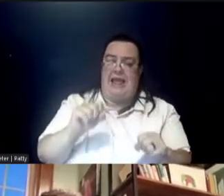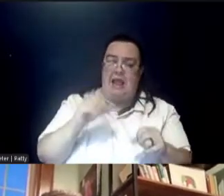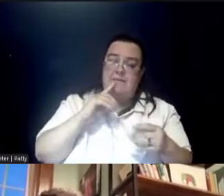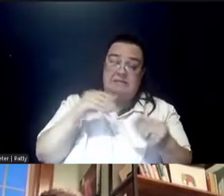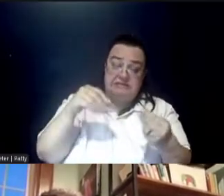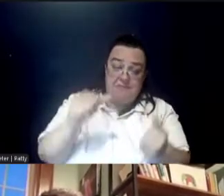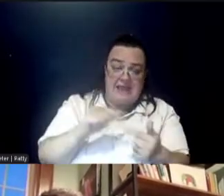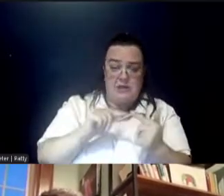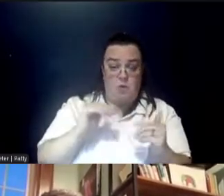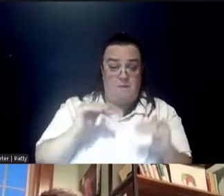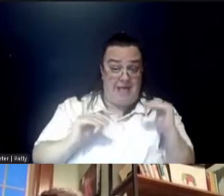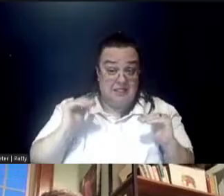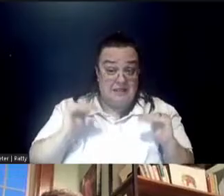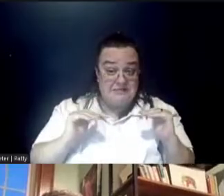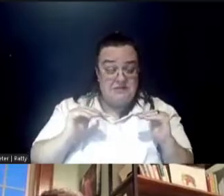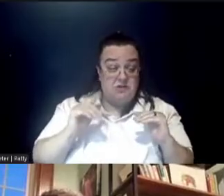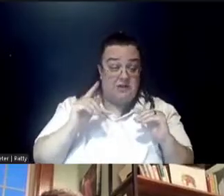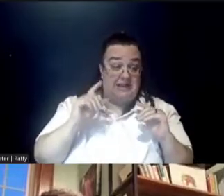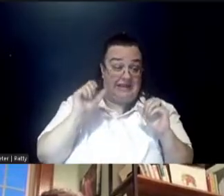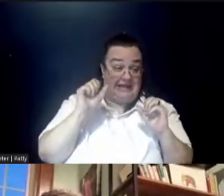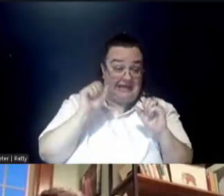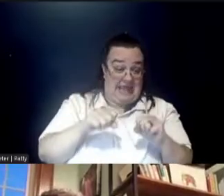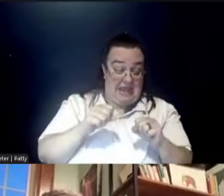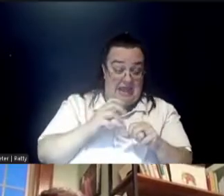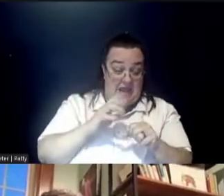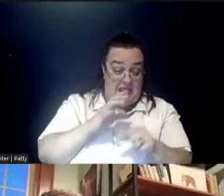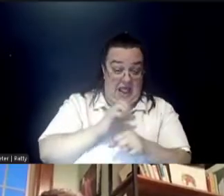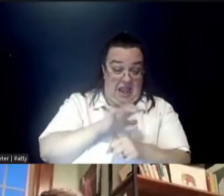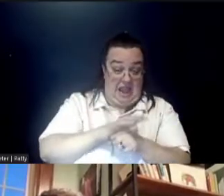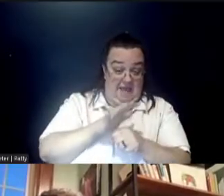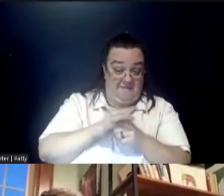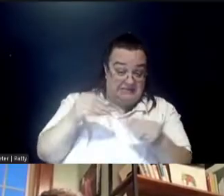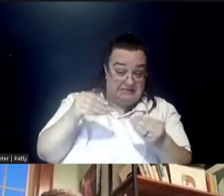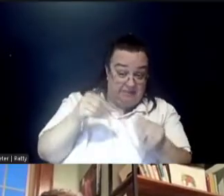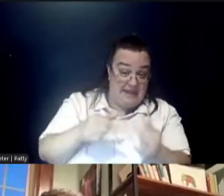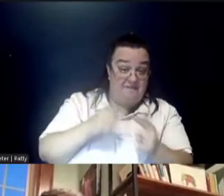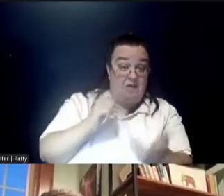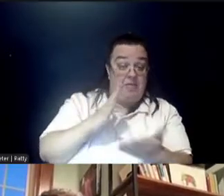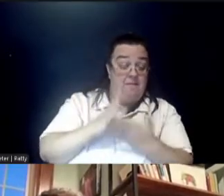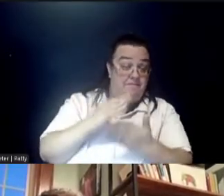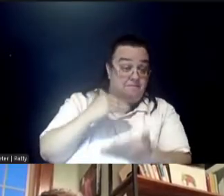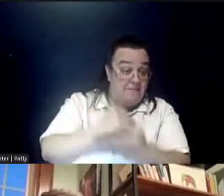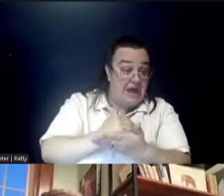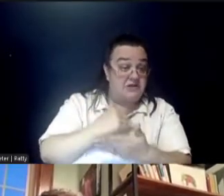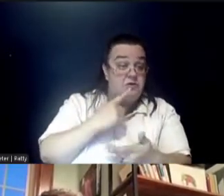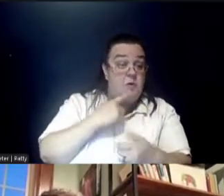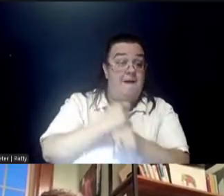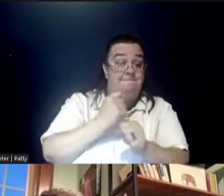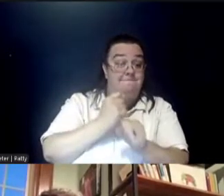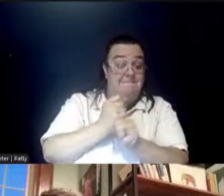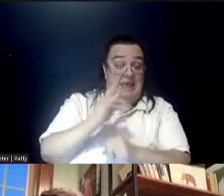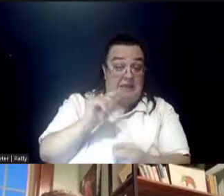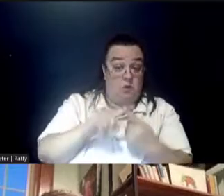you squeeze enough spending out of the budget to make it to 11.5